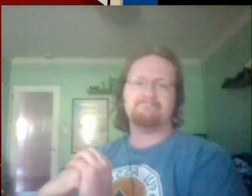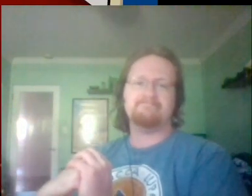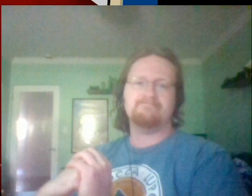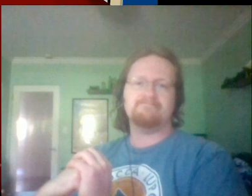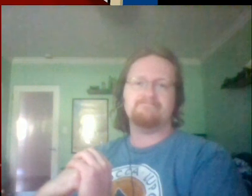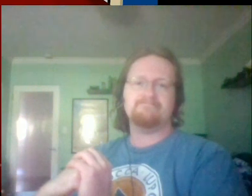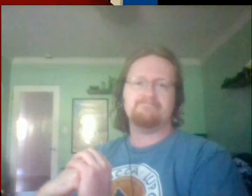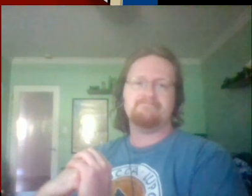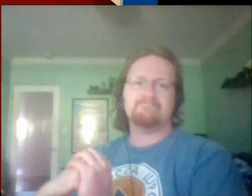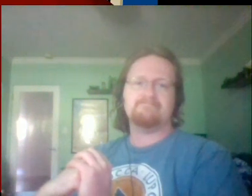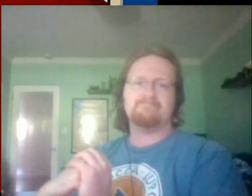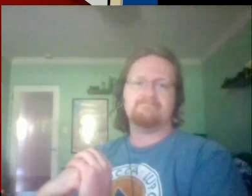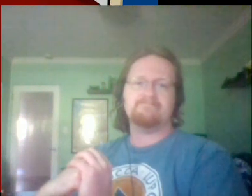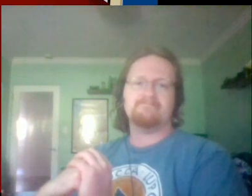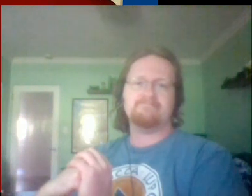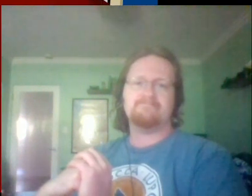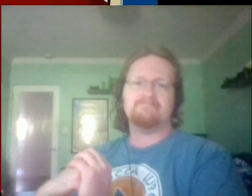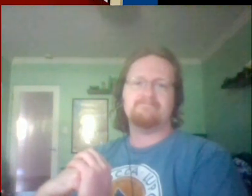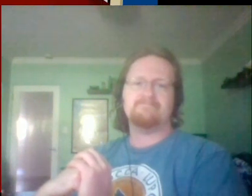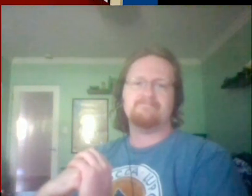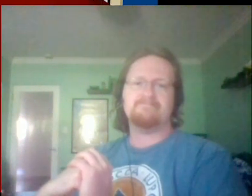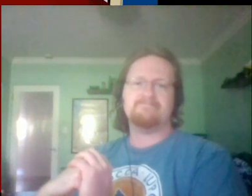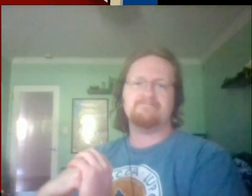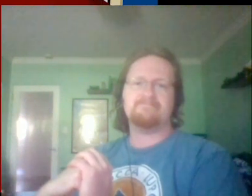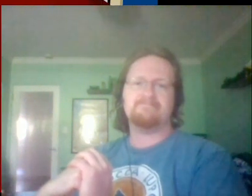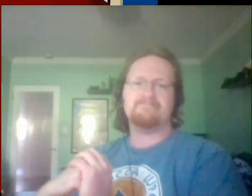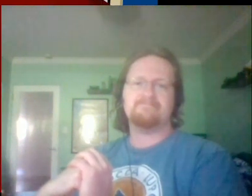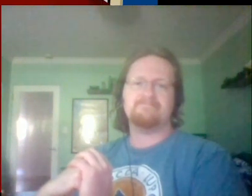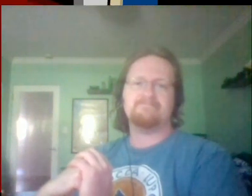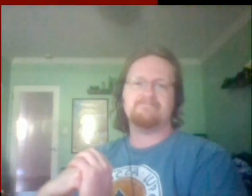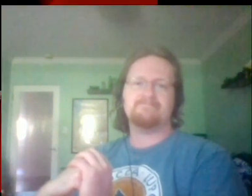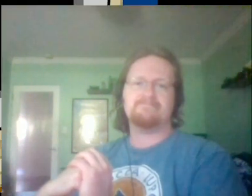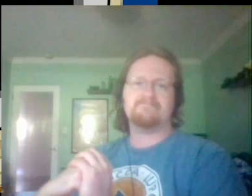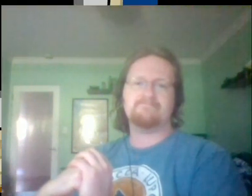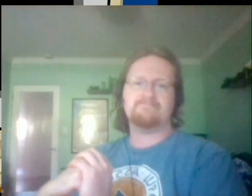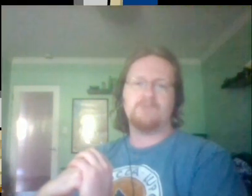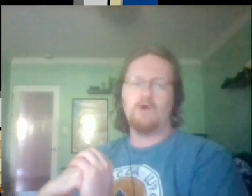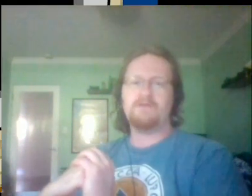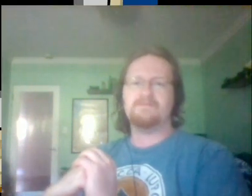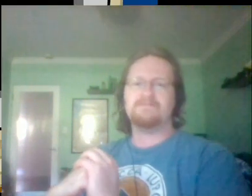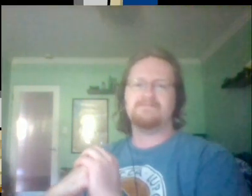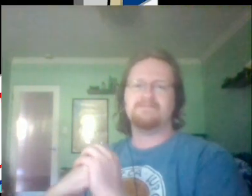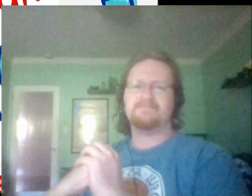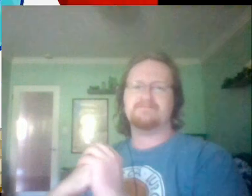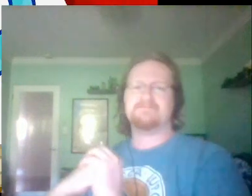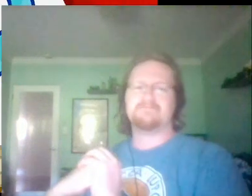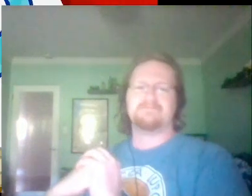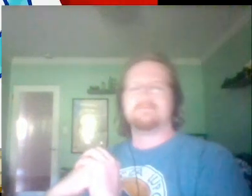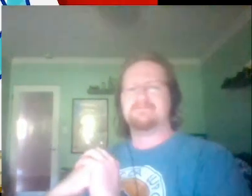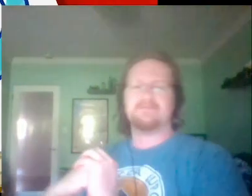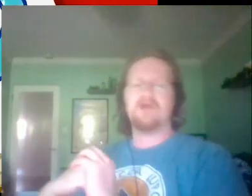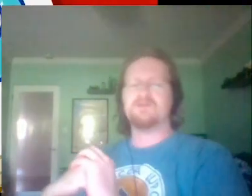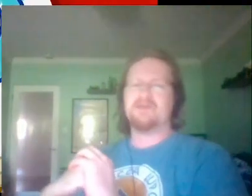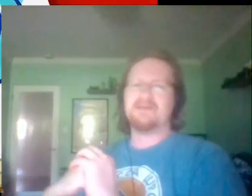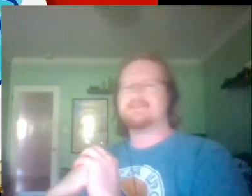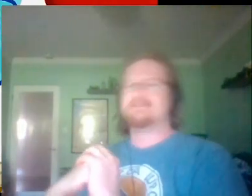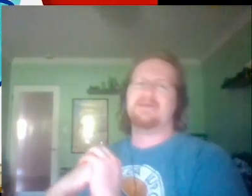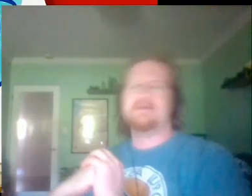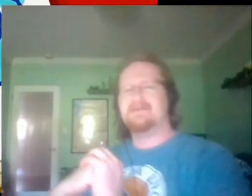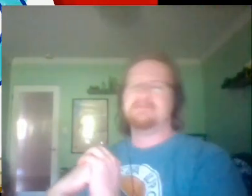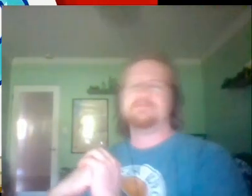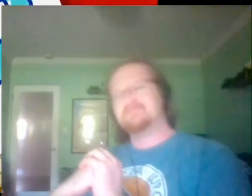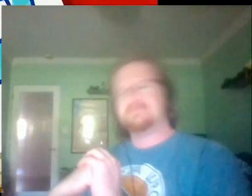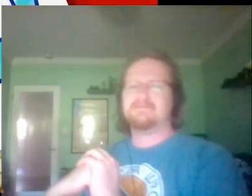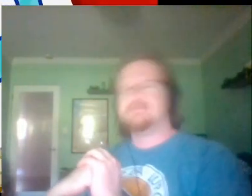The aforementioned local news Hoi! Hoi! Strong Badia Action Cool